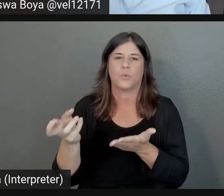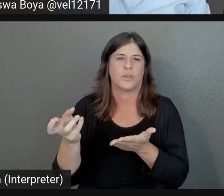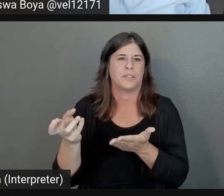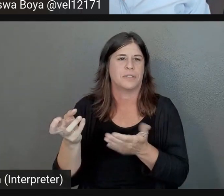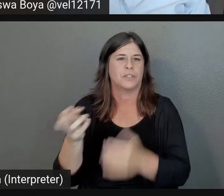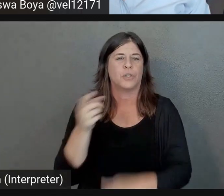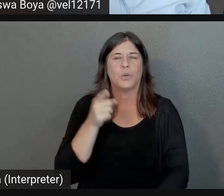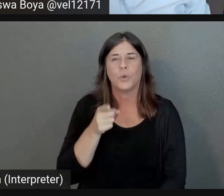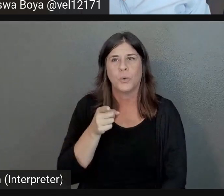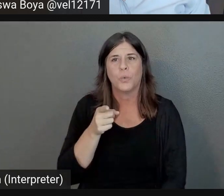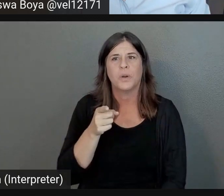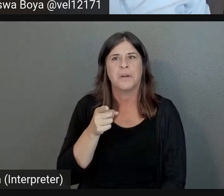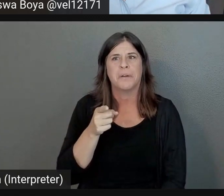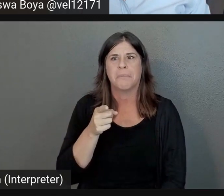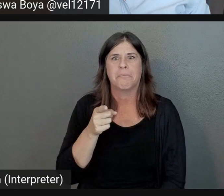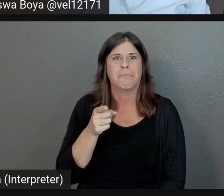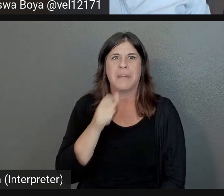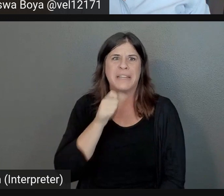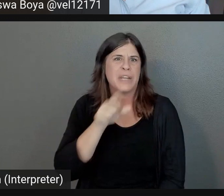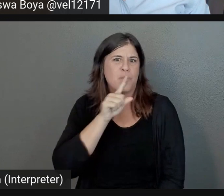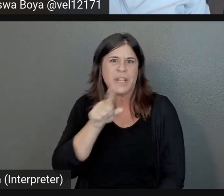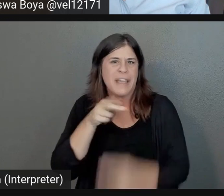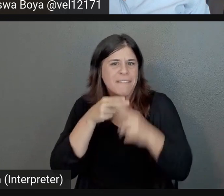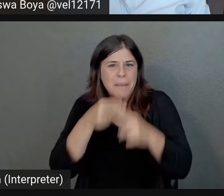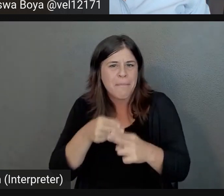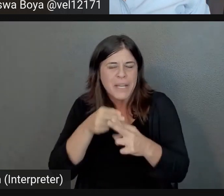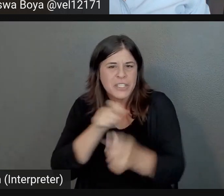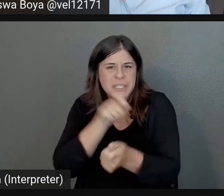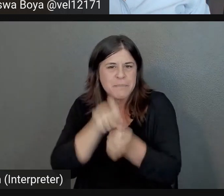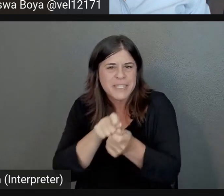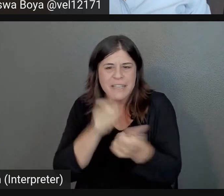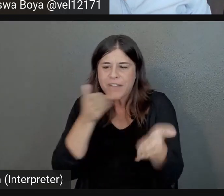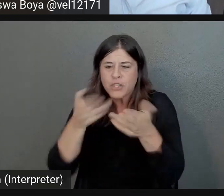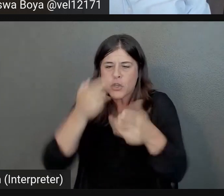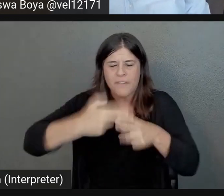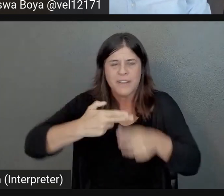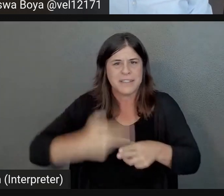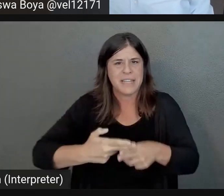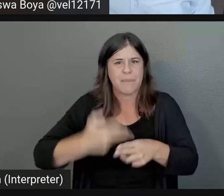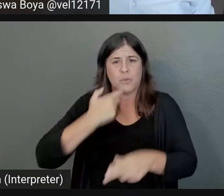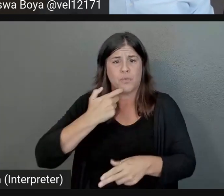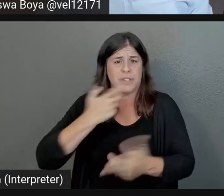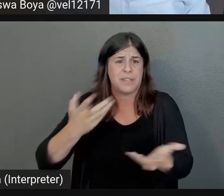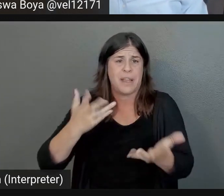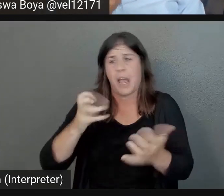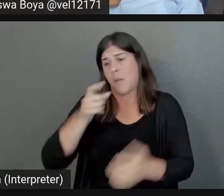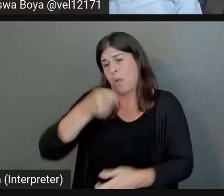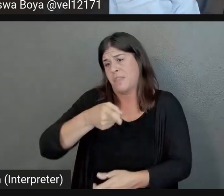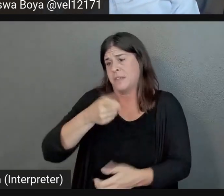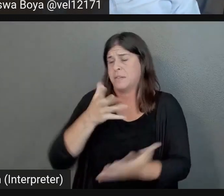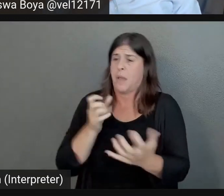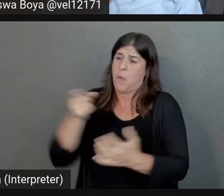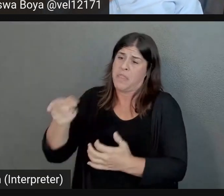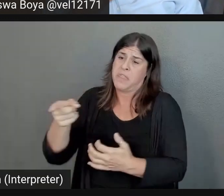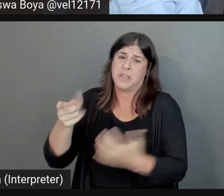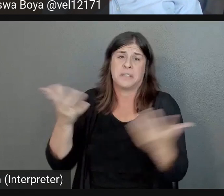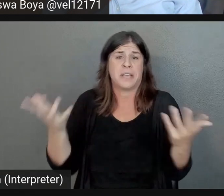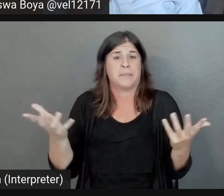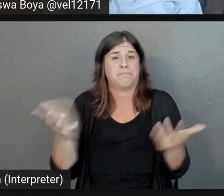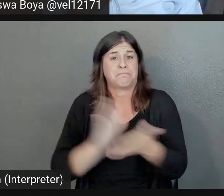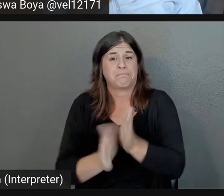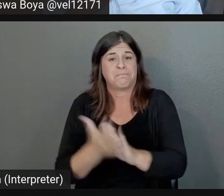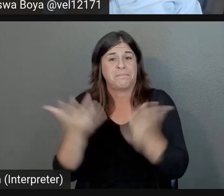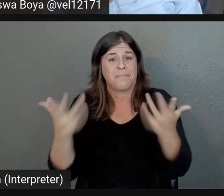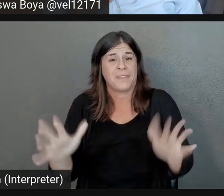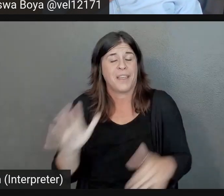You barely had to really mention particular service names, and you really said, well, I want this and I want that. And the fact